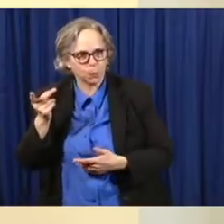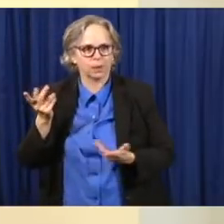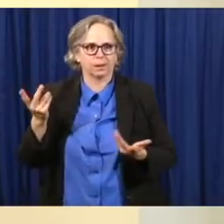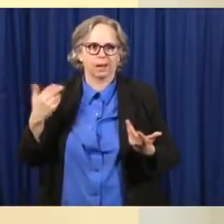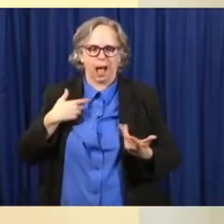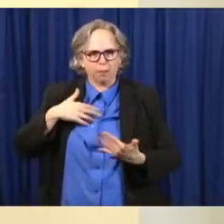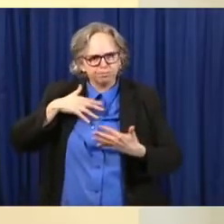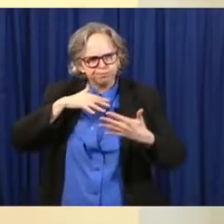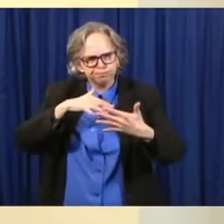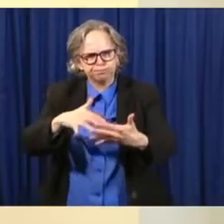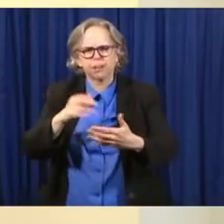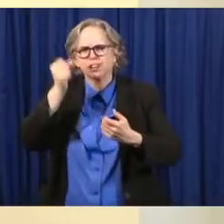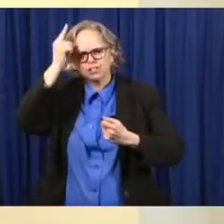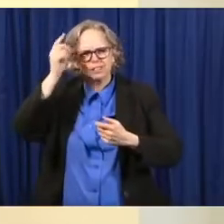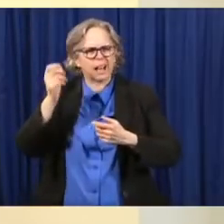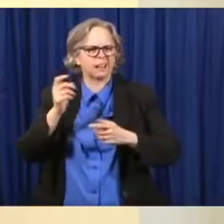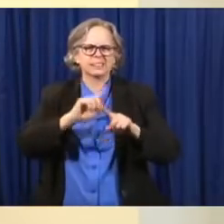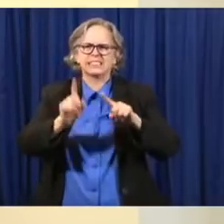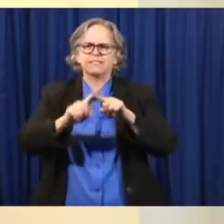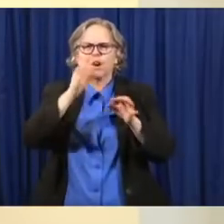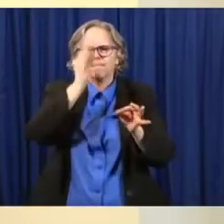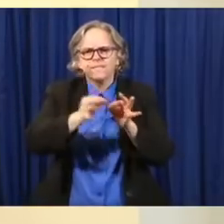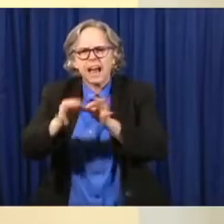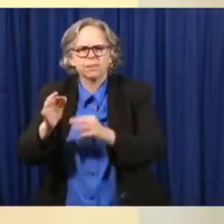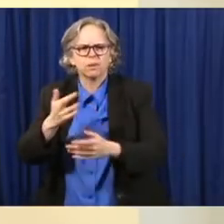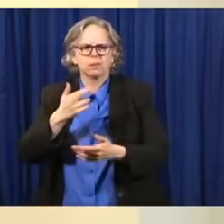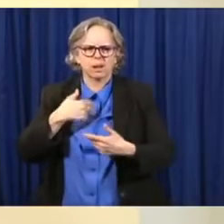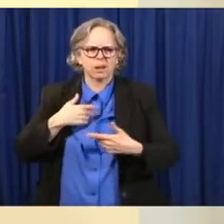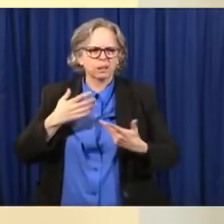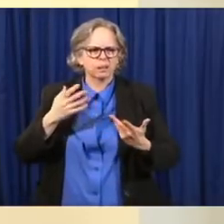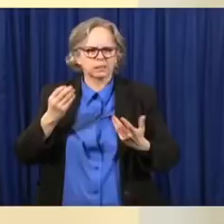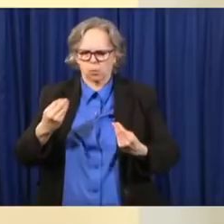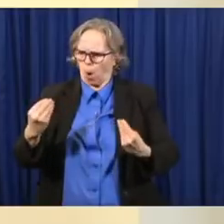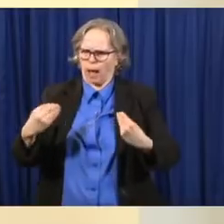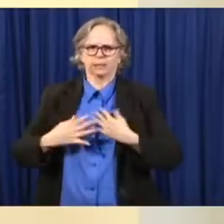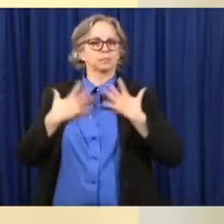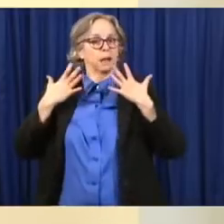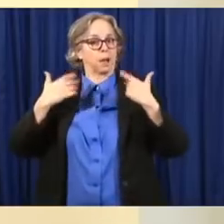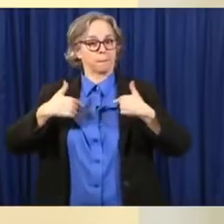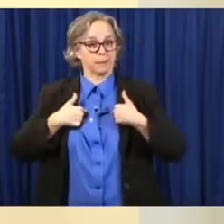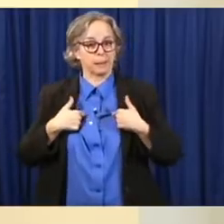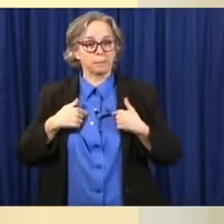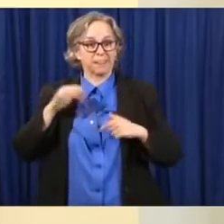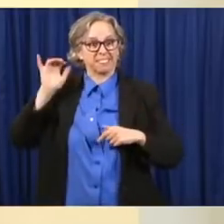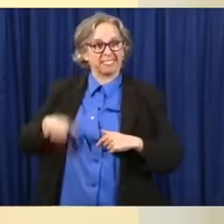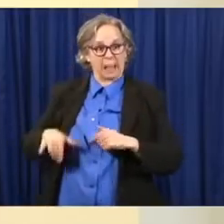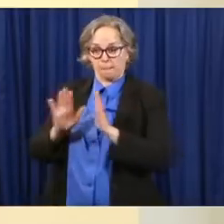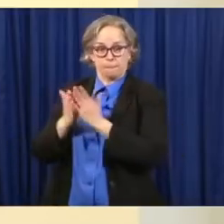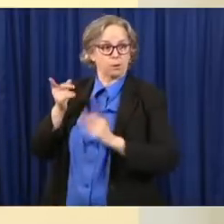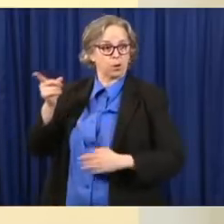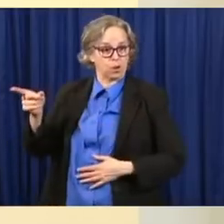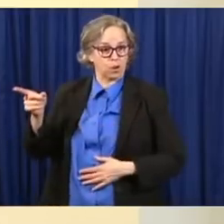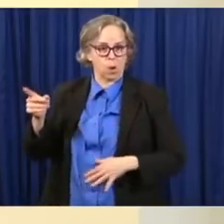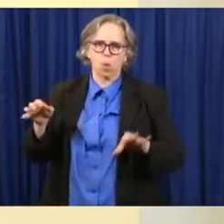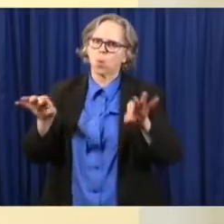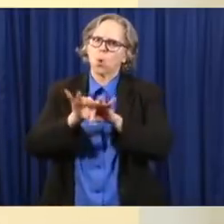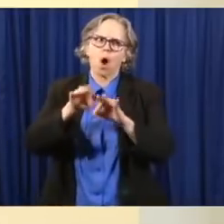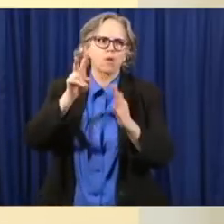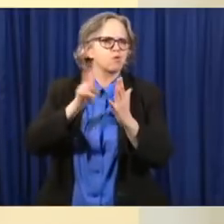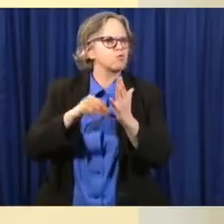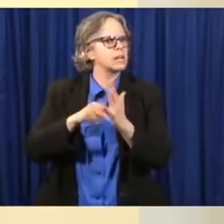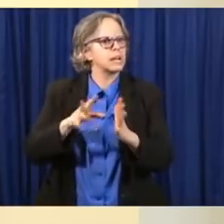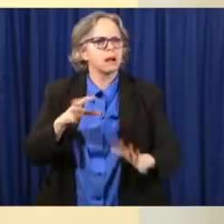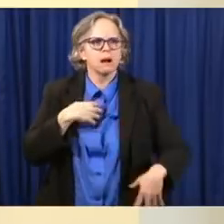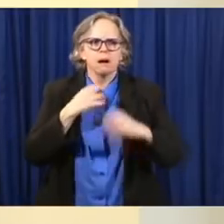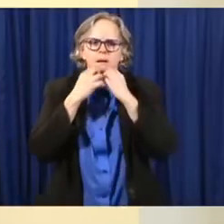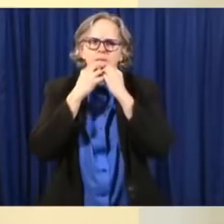and I look for inspiration. But this is a book that was worth digging out again. It's Viktor Frankl's seminal